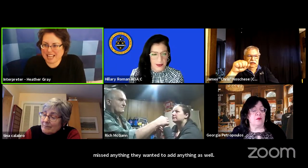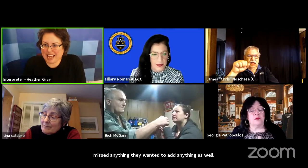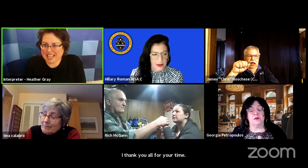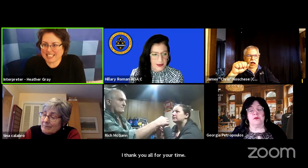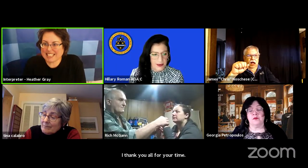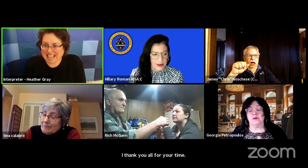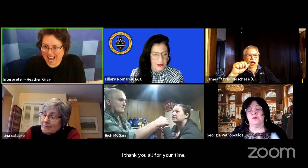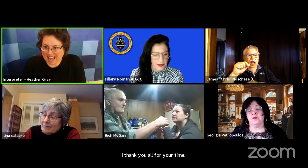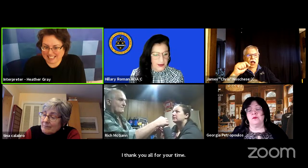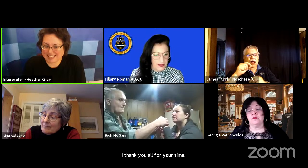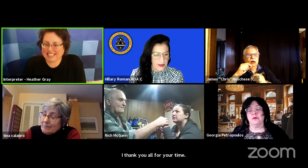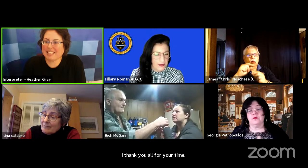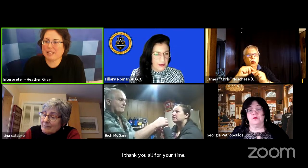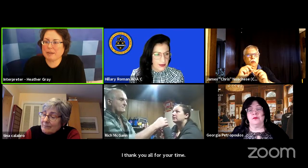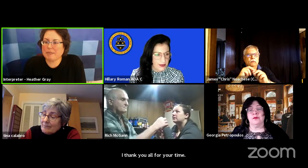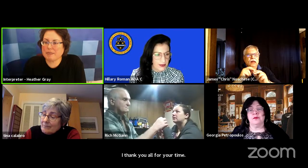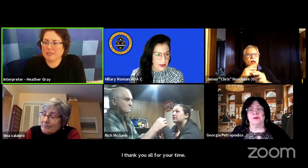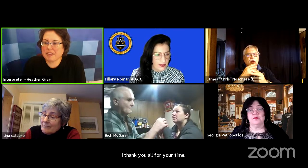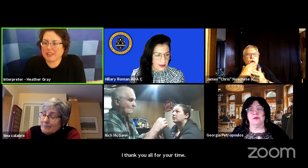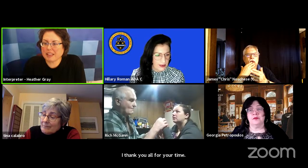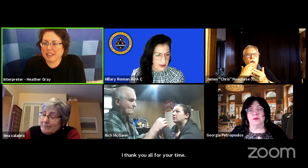And Chris says, yes.